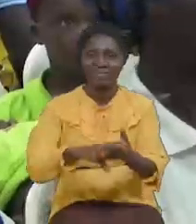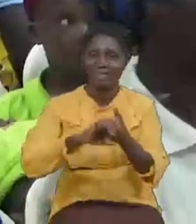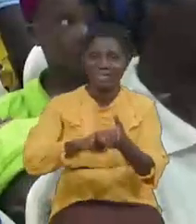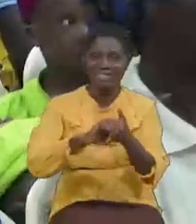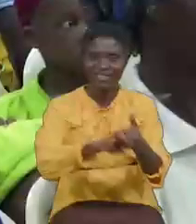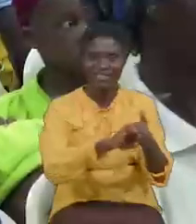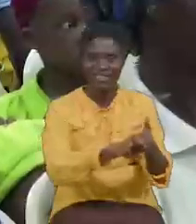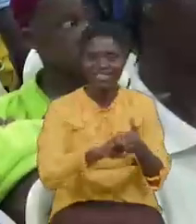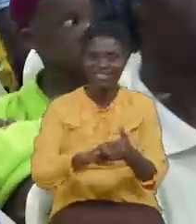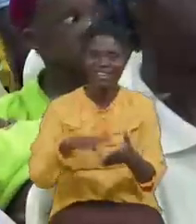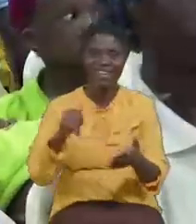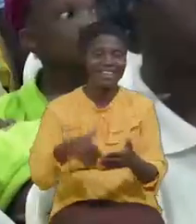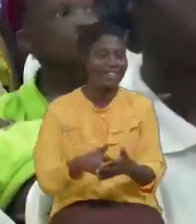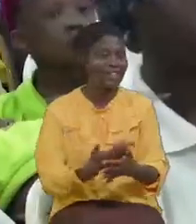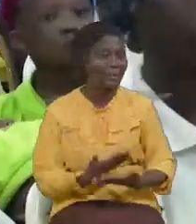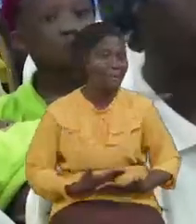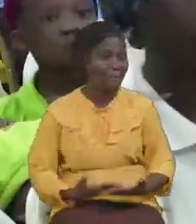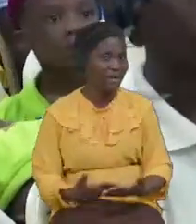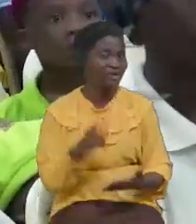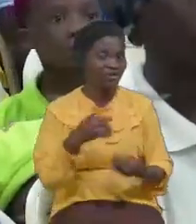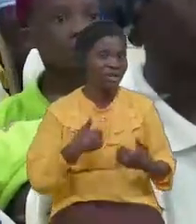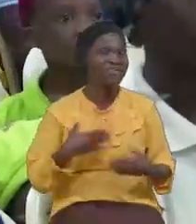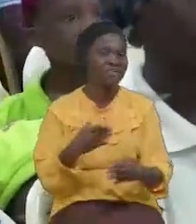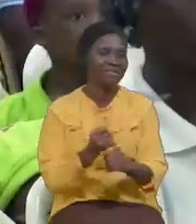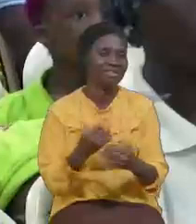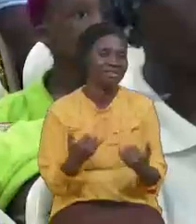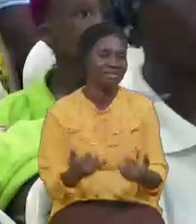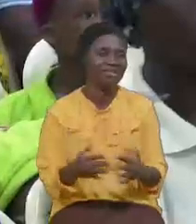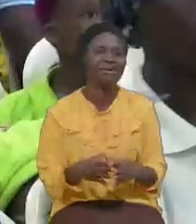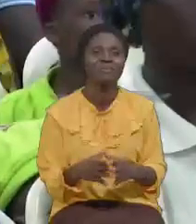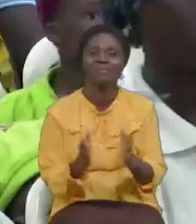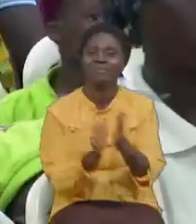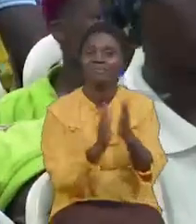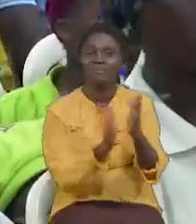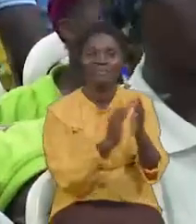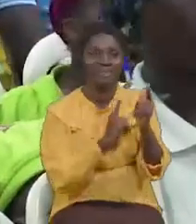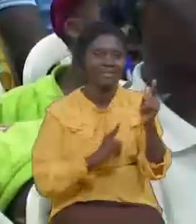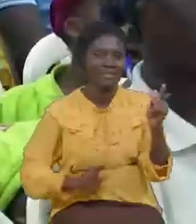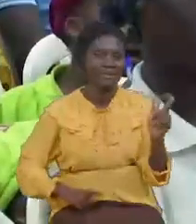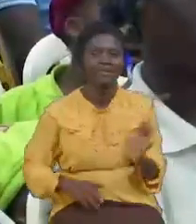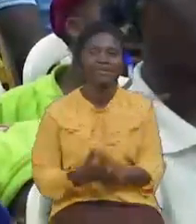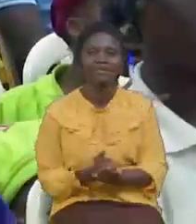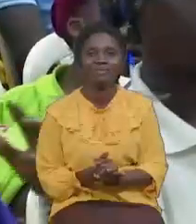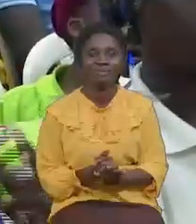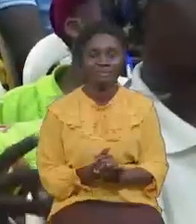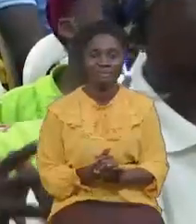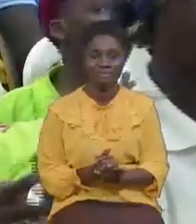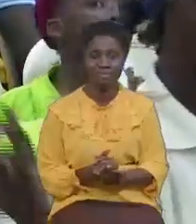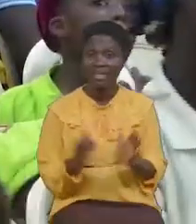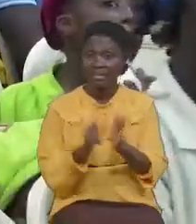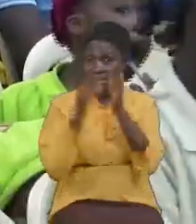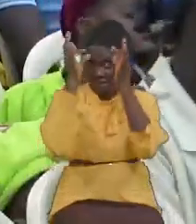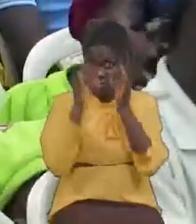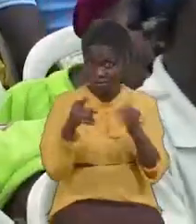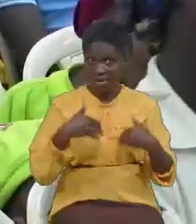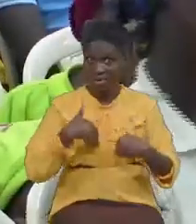Congratulations, a new birth you have received tonight. Praise the Lord. That decision you